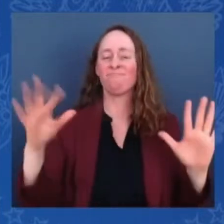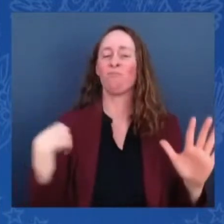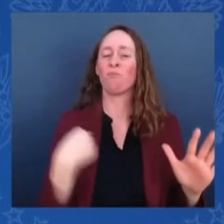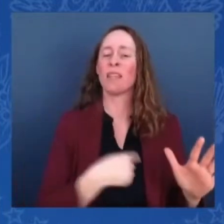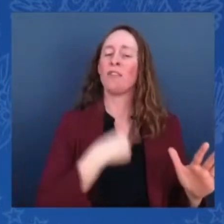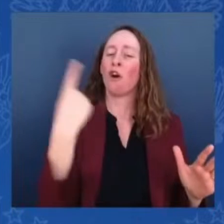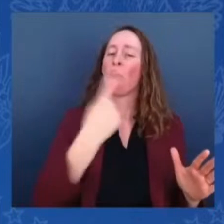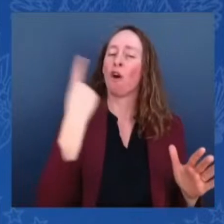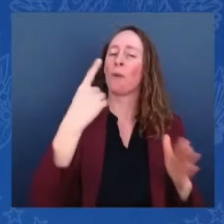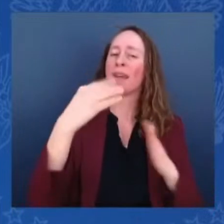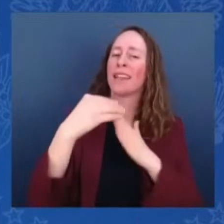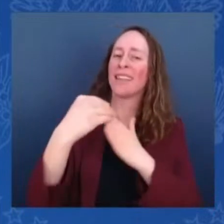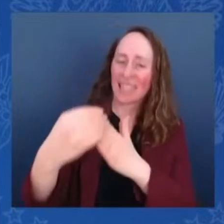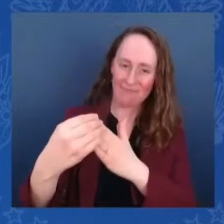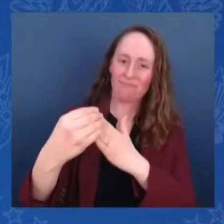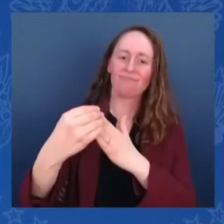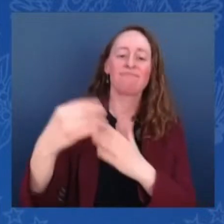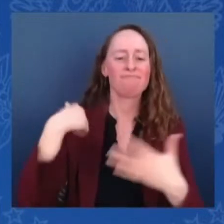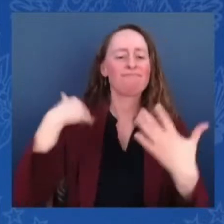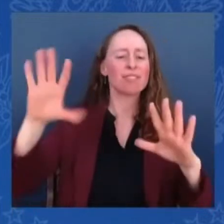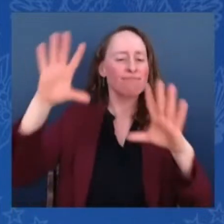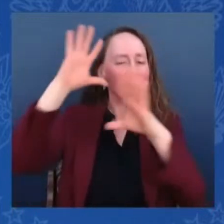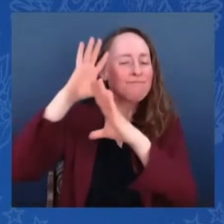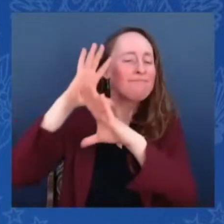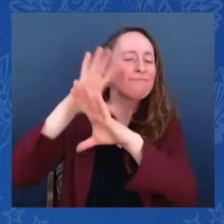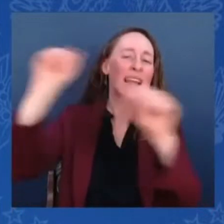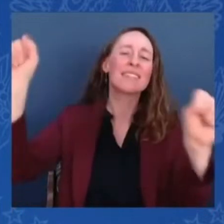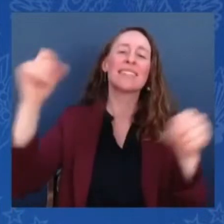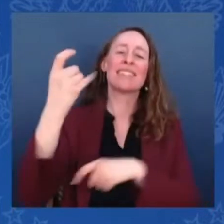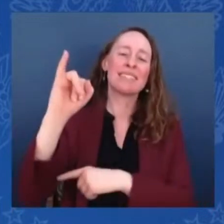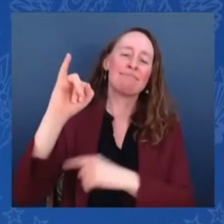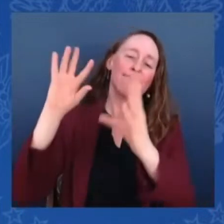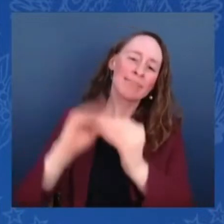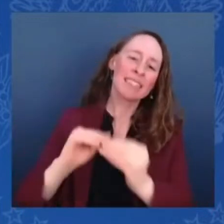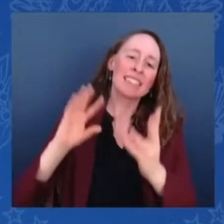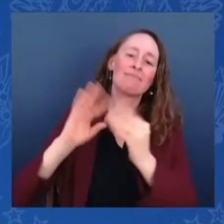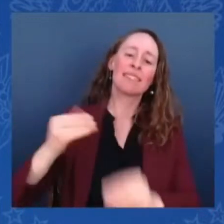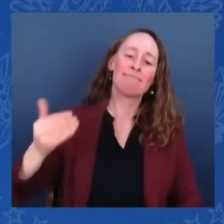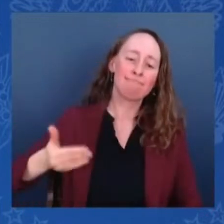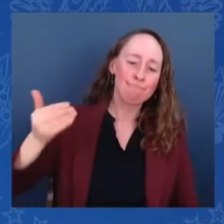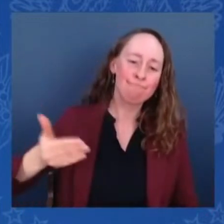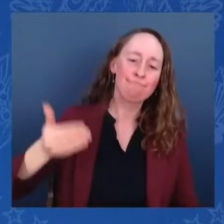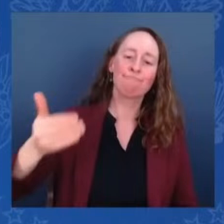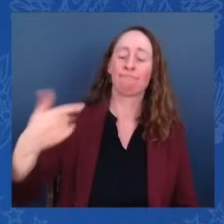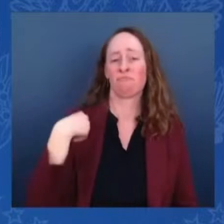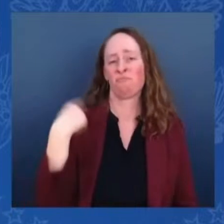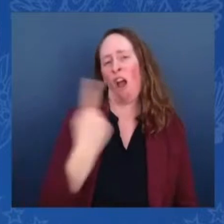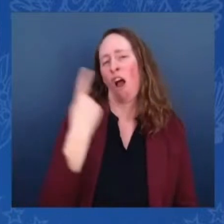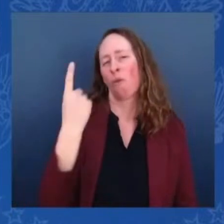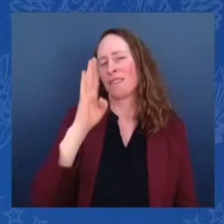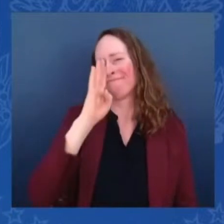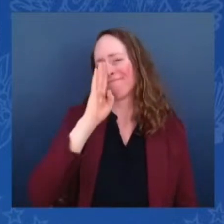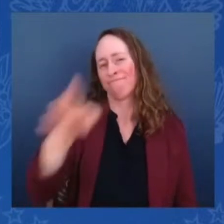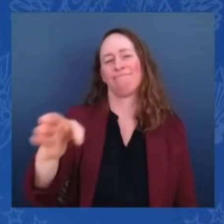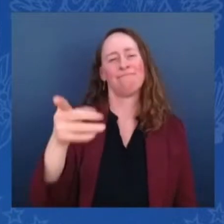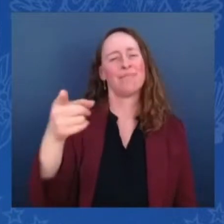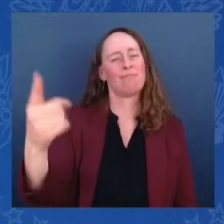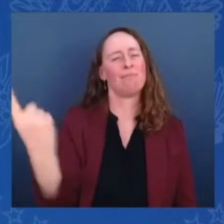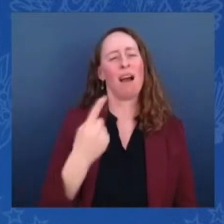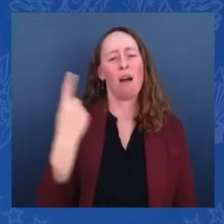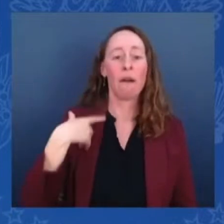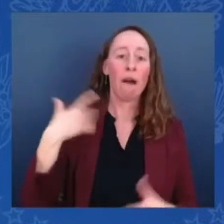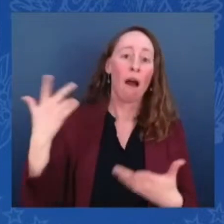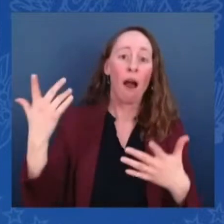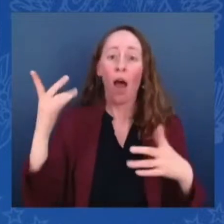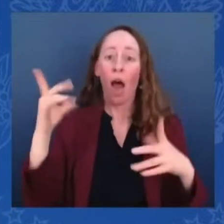in consequential summits. He and I have always been direct and straightforward with each other. I made it clear